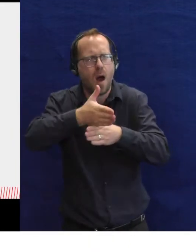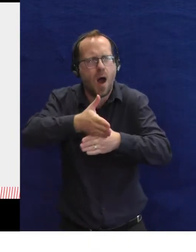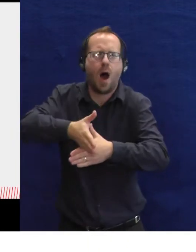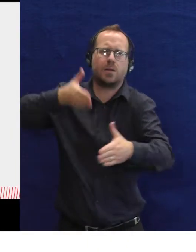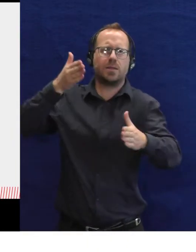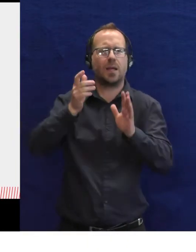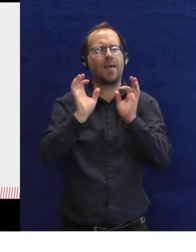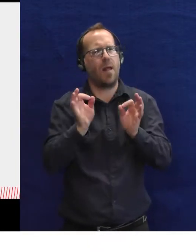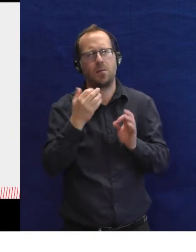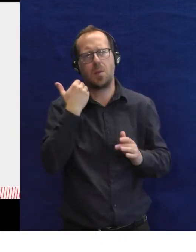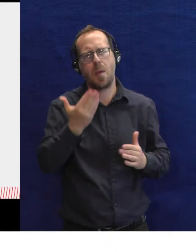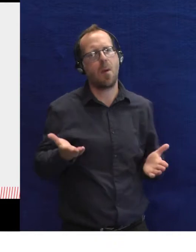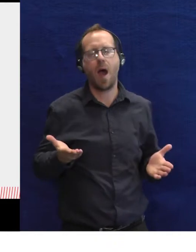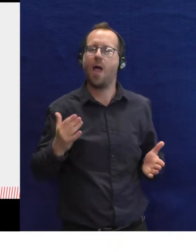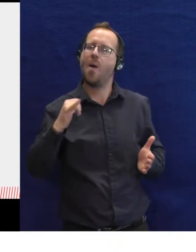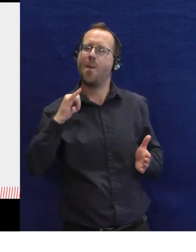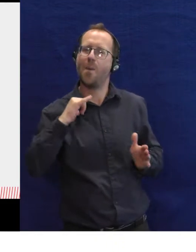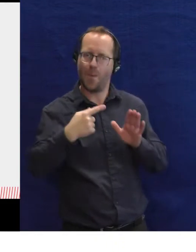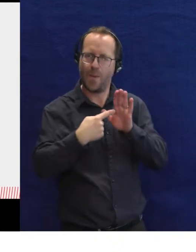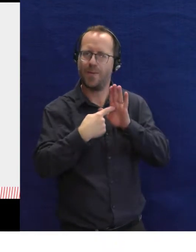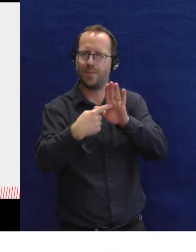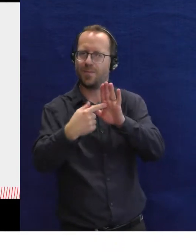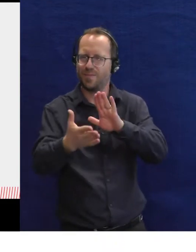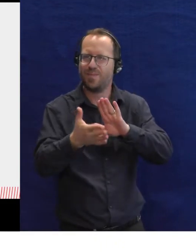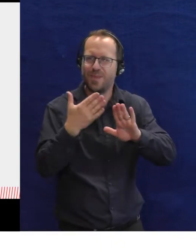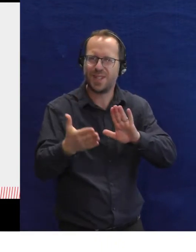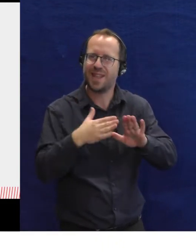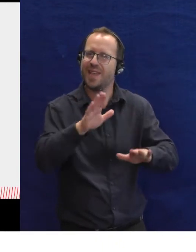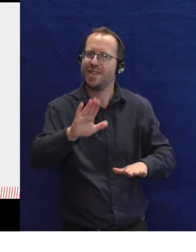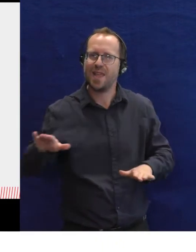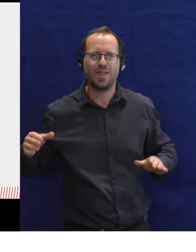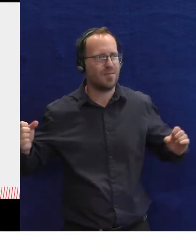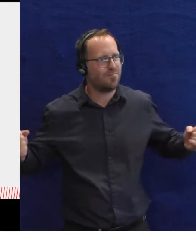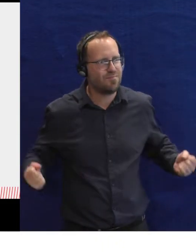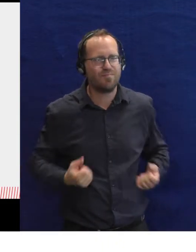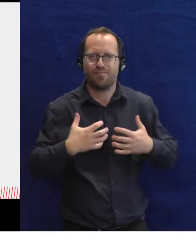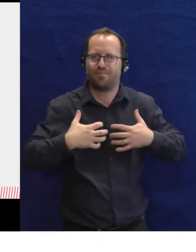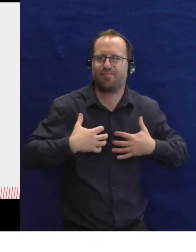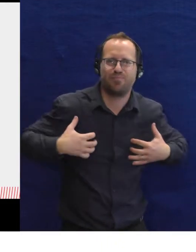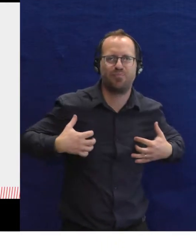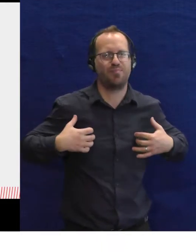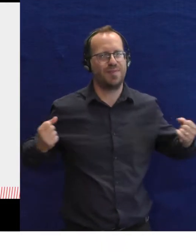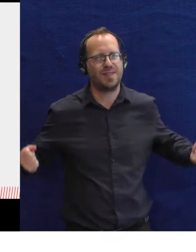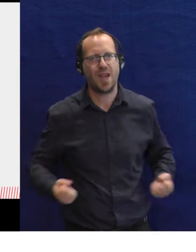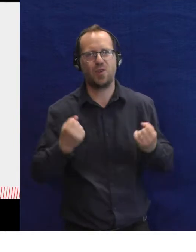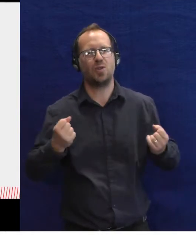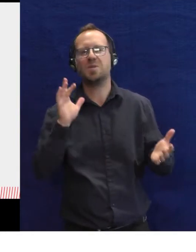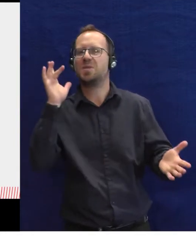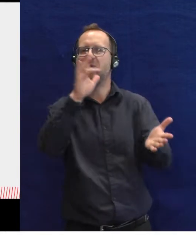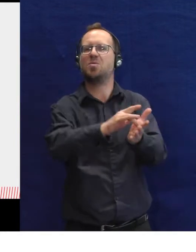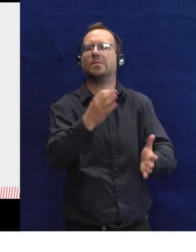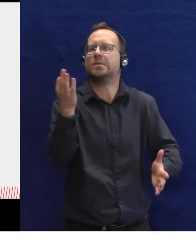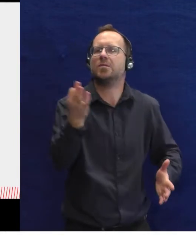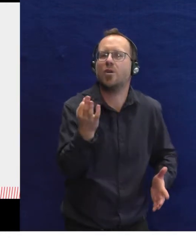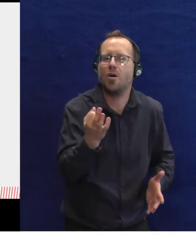is a very nice experience to see children enthusiastic to create accessibility and being sensibilized in